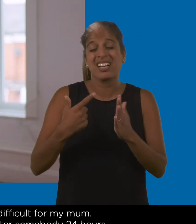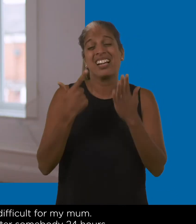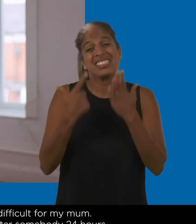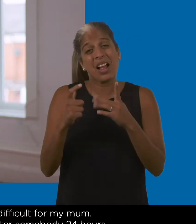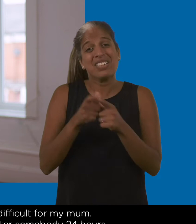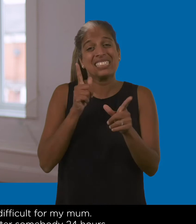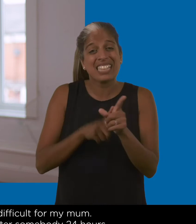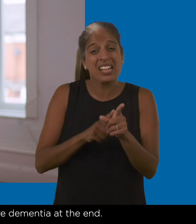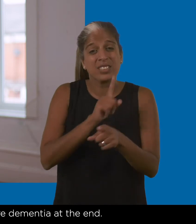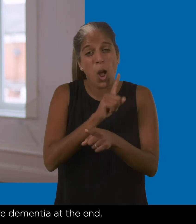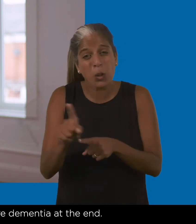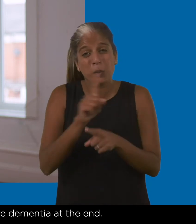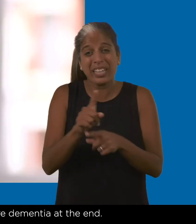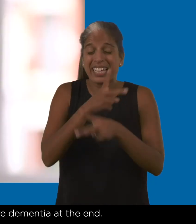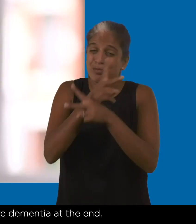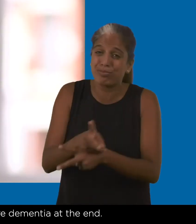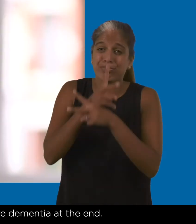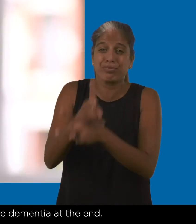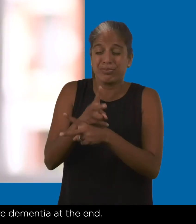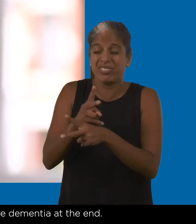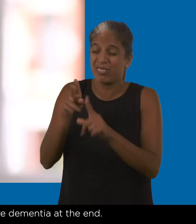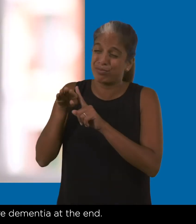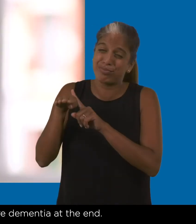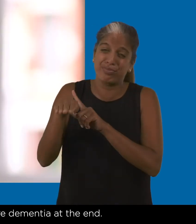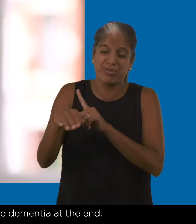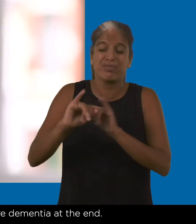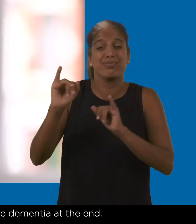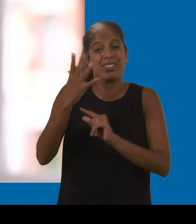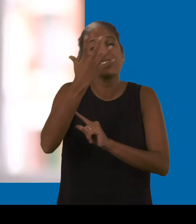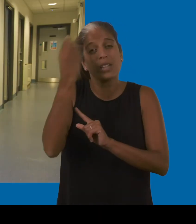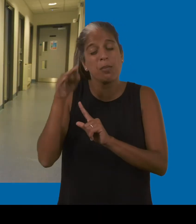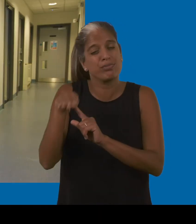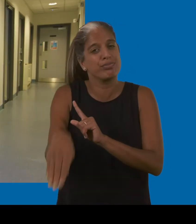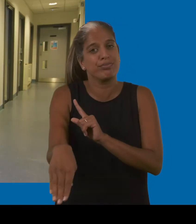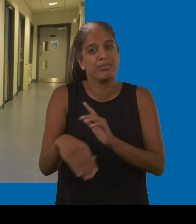after somebody 24 hours 7 who had severe dementia at the end.